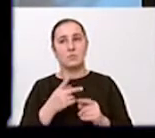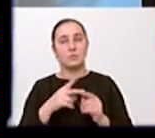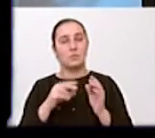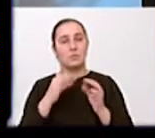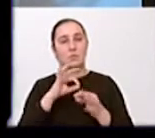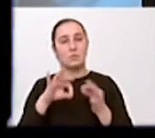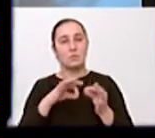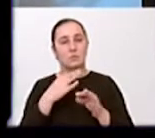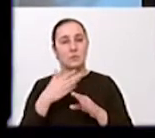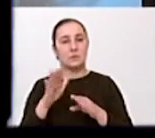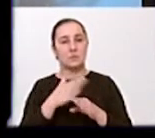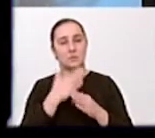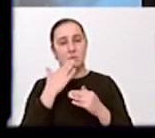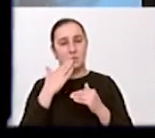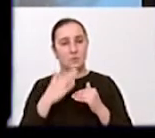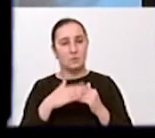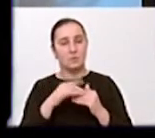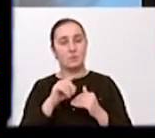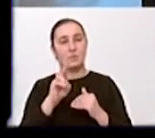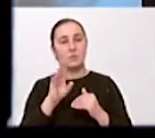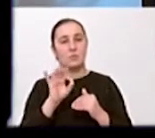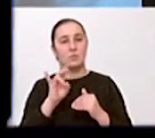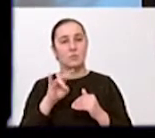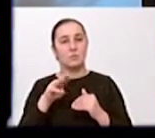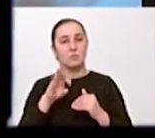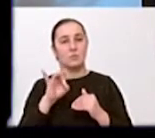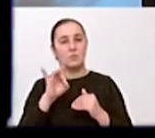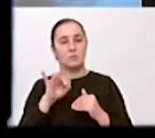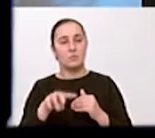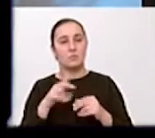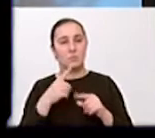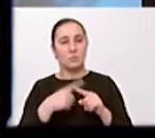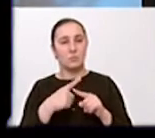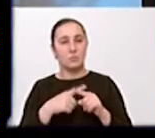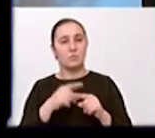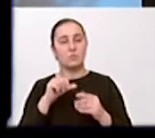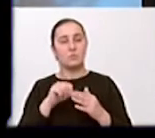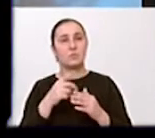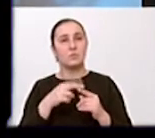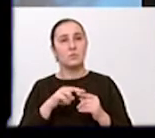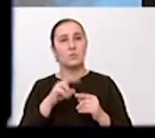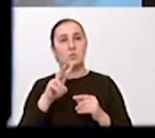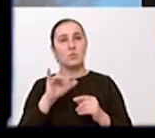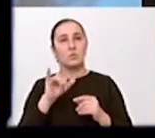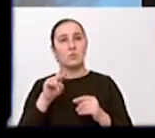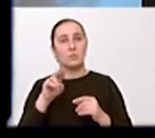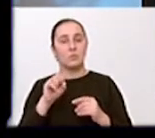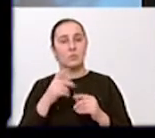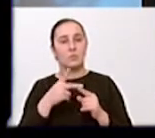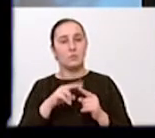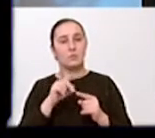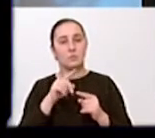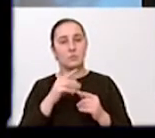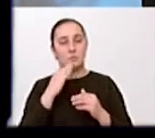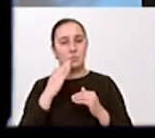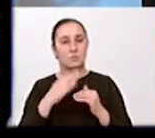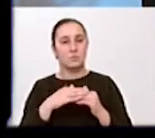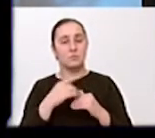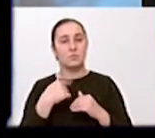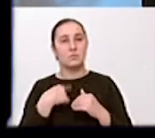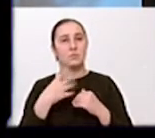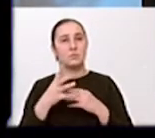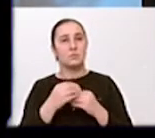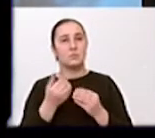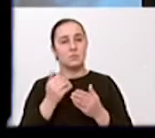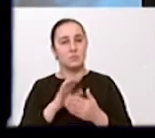Ortiqcha qismlarni yaqinlashtirib Ctrl plus tugmasi orqali yoki lupa orqali biz yaqinlashtirishni sizlar bilan tanishib